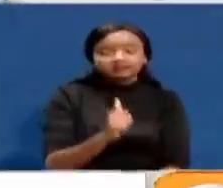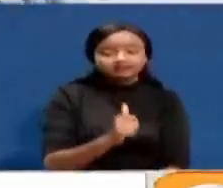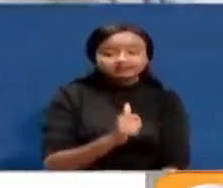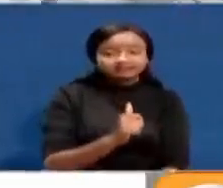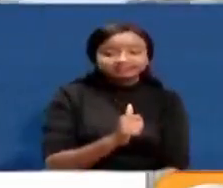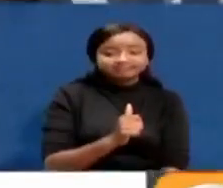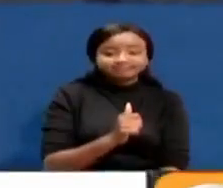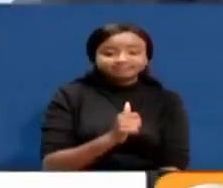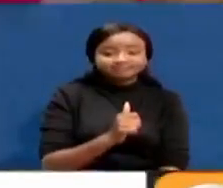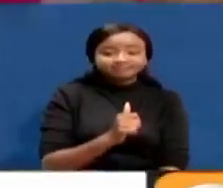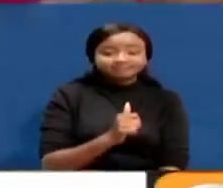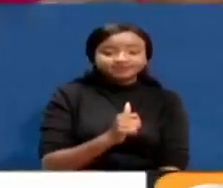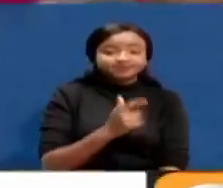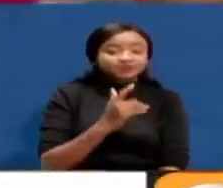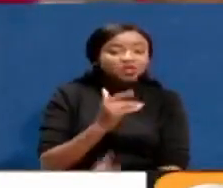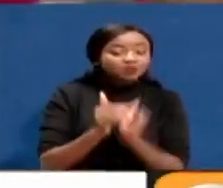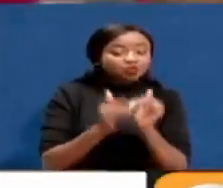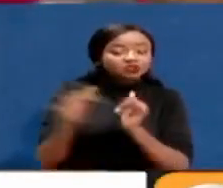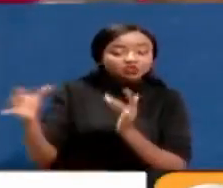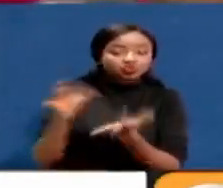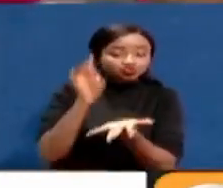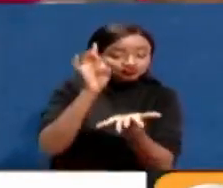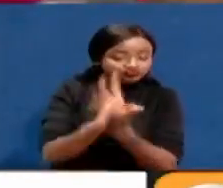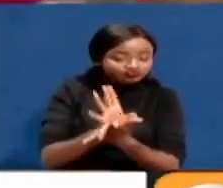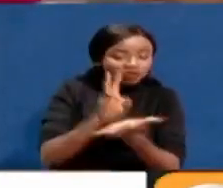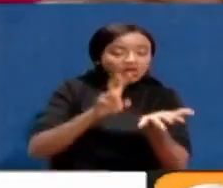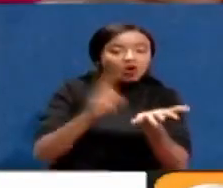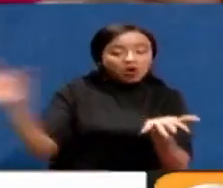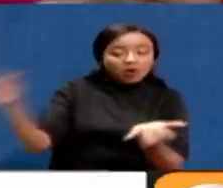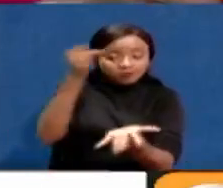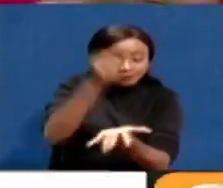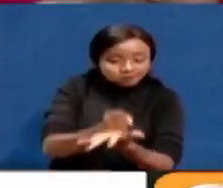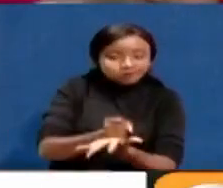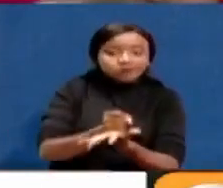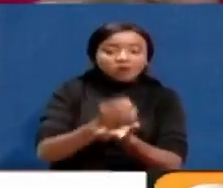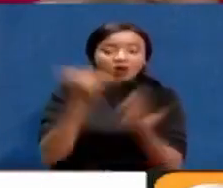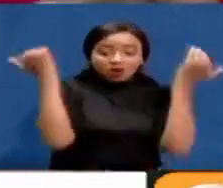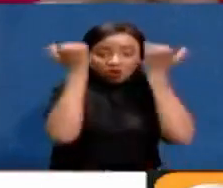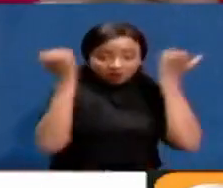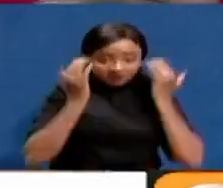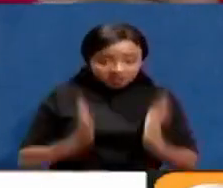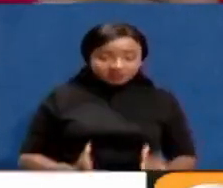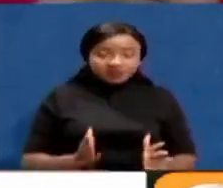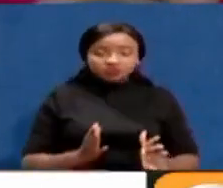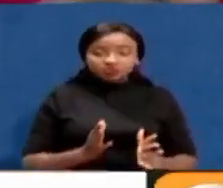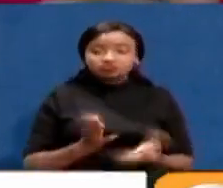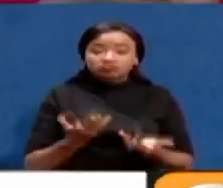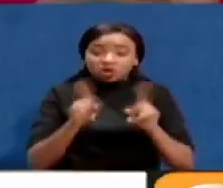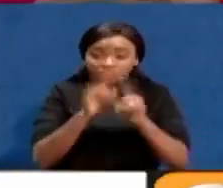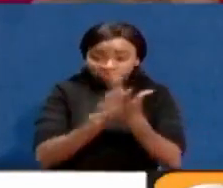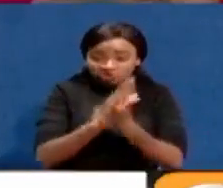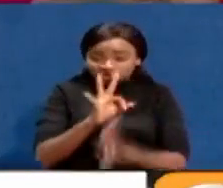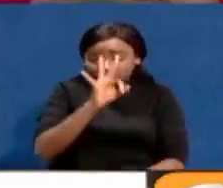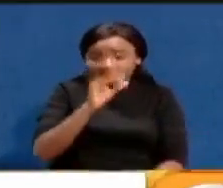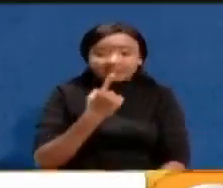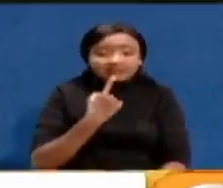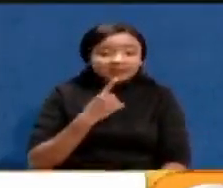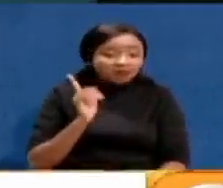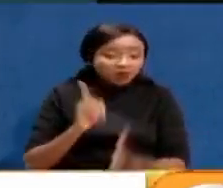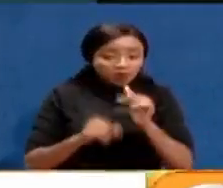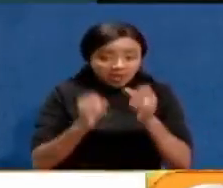with the procedure for appointment and removal of judges, in conjunction with Section 3 of the first schedule to the Act, which states, and I